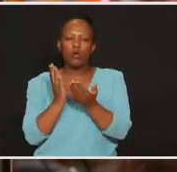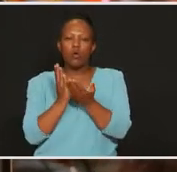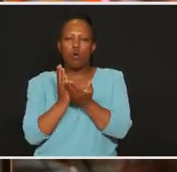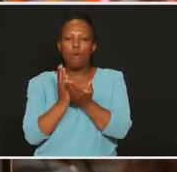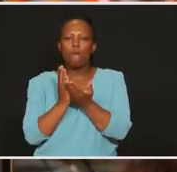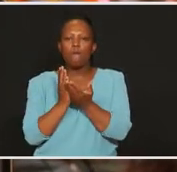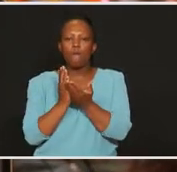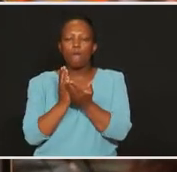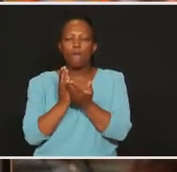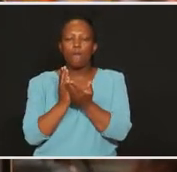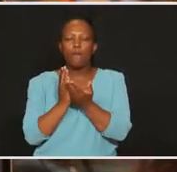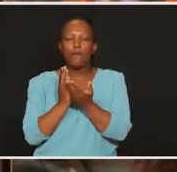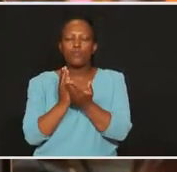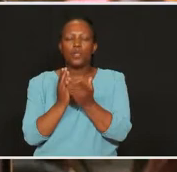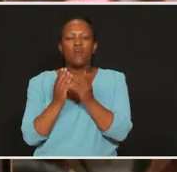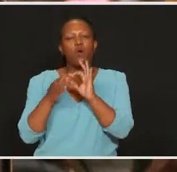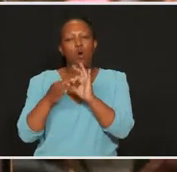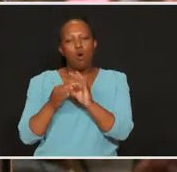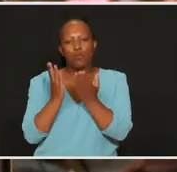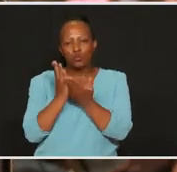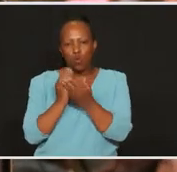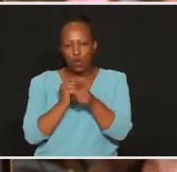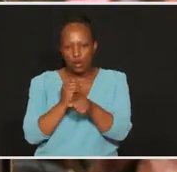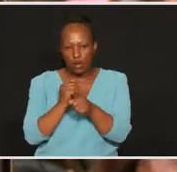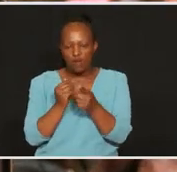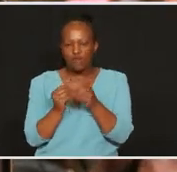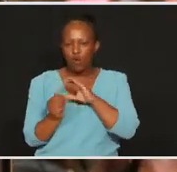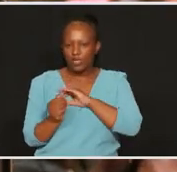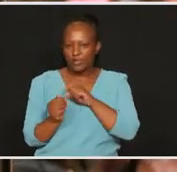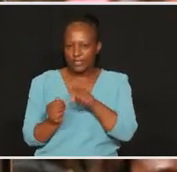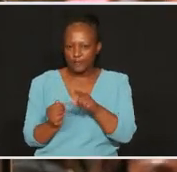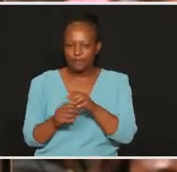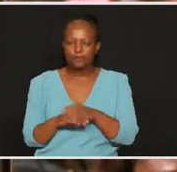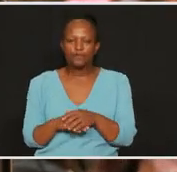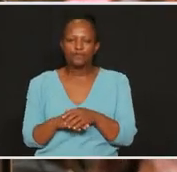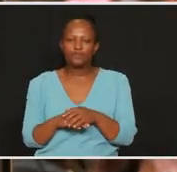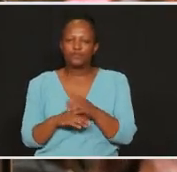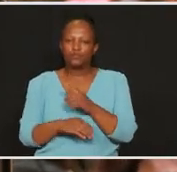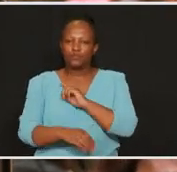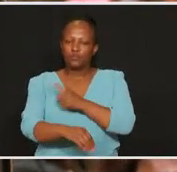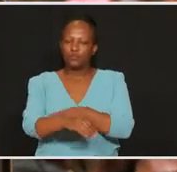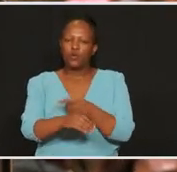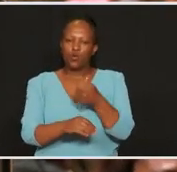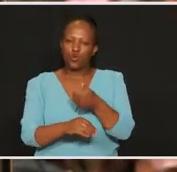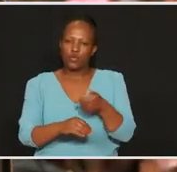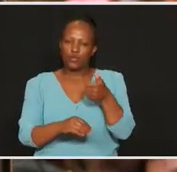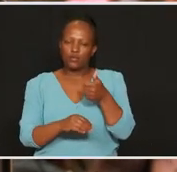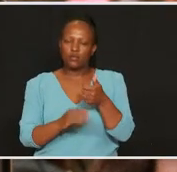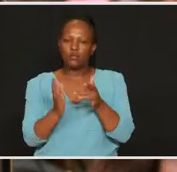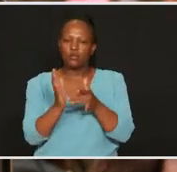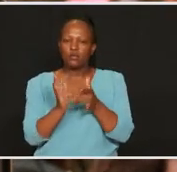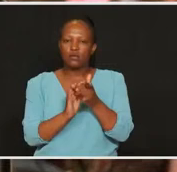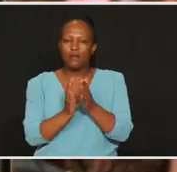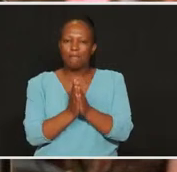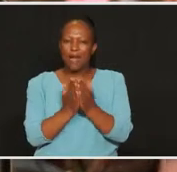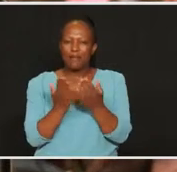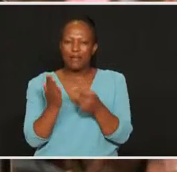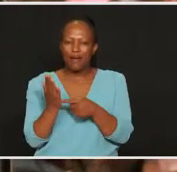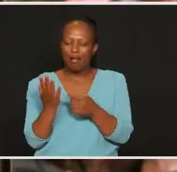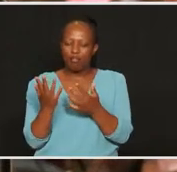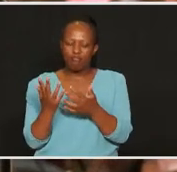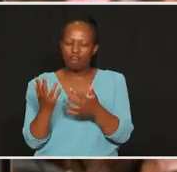Christian citizens from this threat as such the authority and assessment of a consultant is biblically unrecognizable